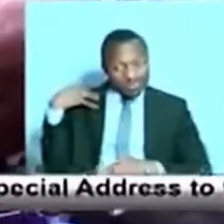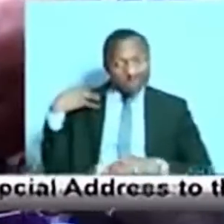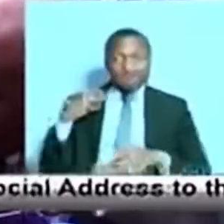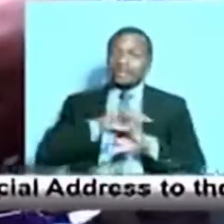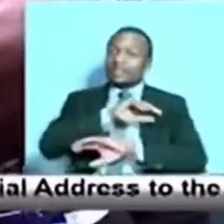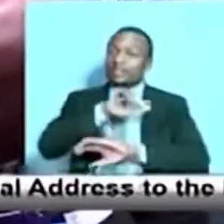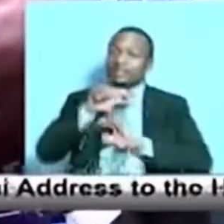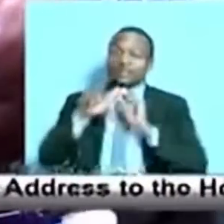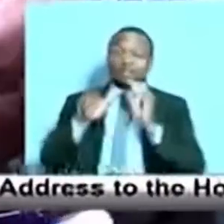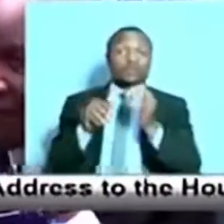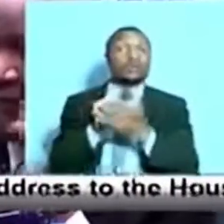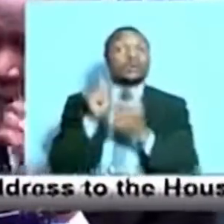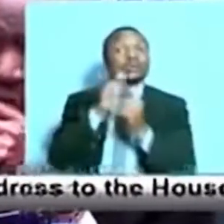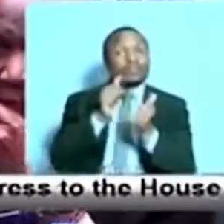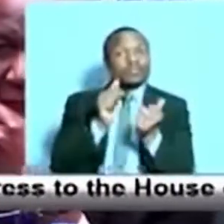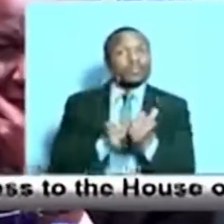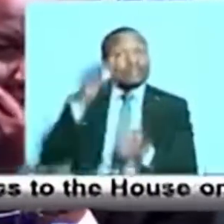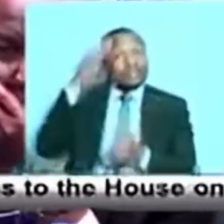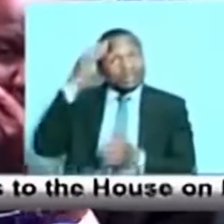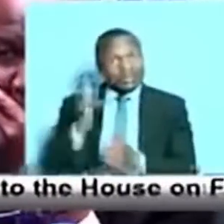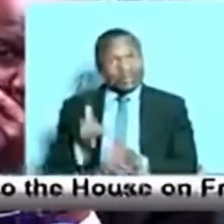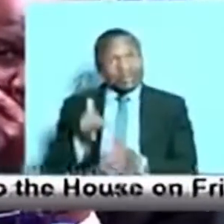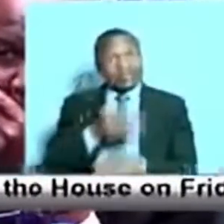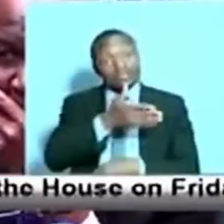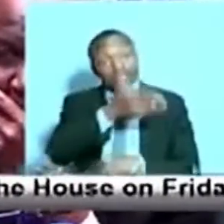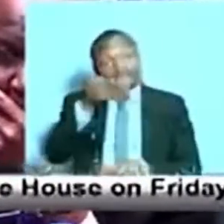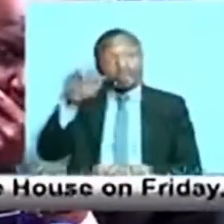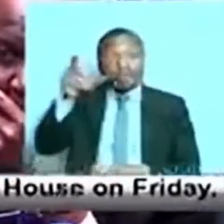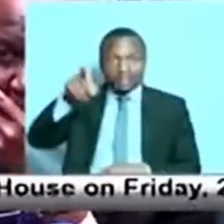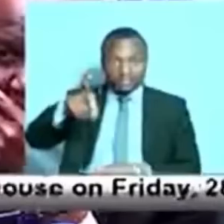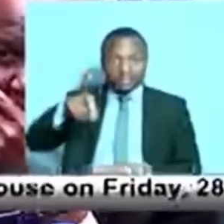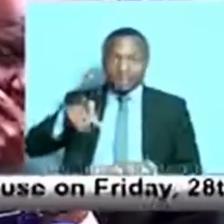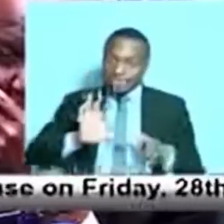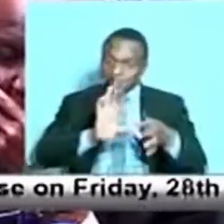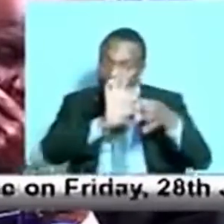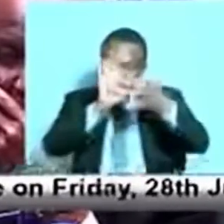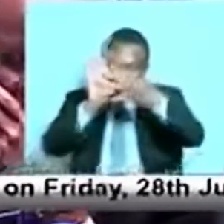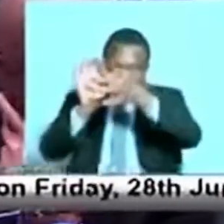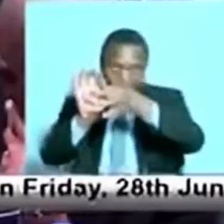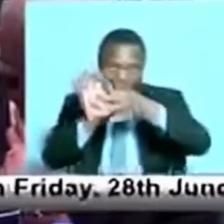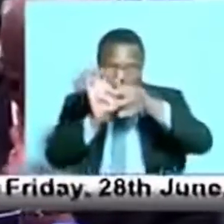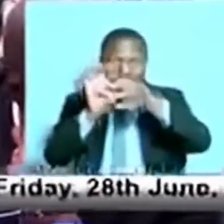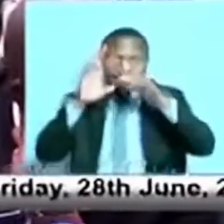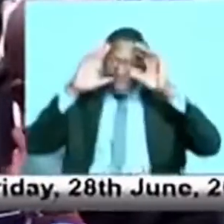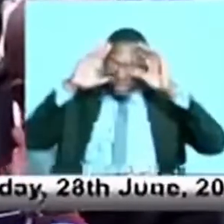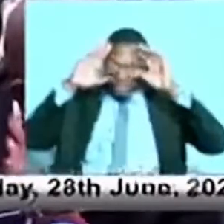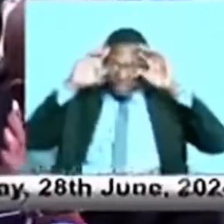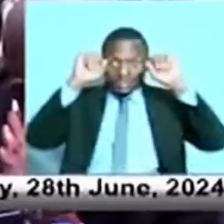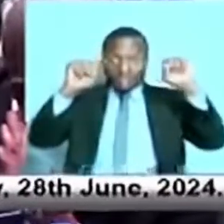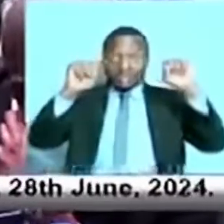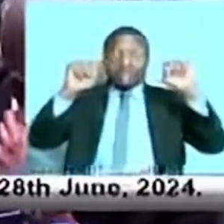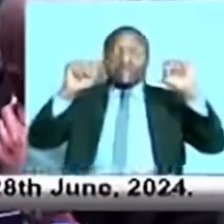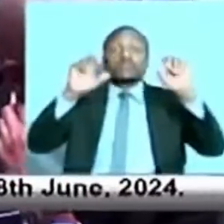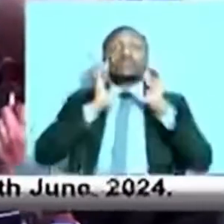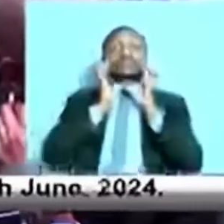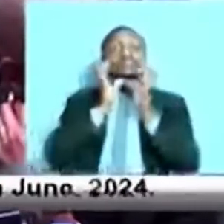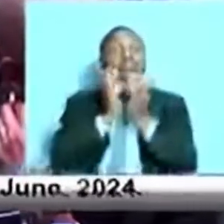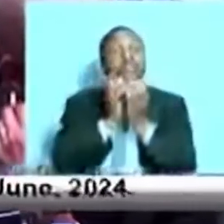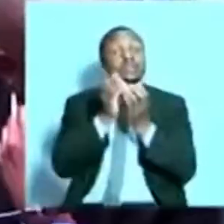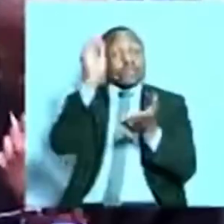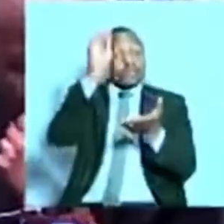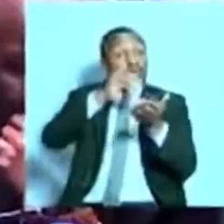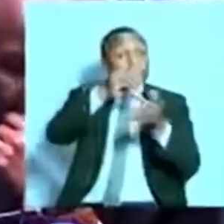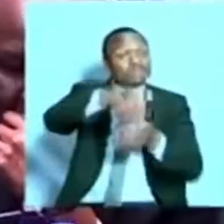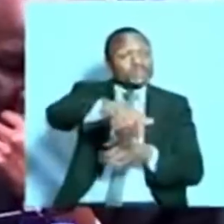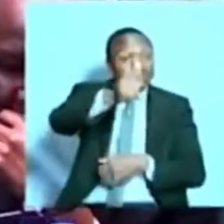all about why there was absolute need for unity. The President of Mozambique put himself on